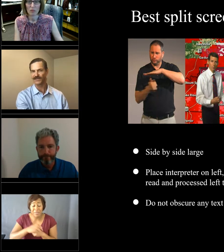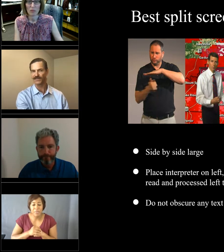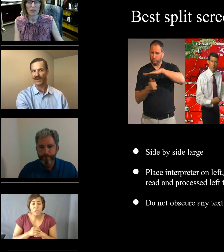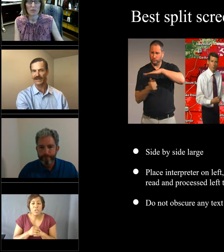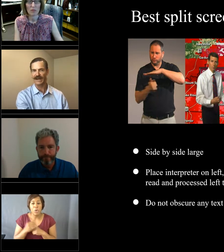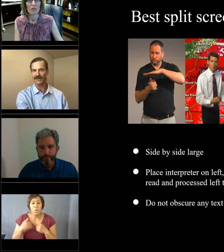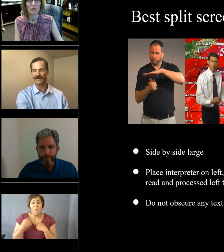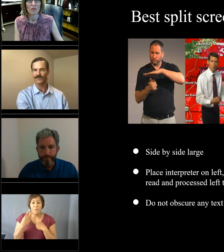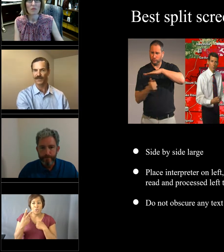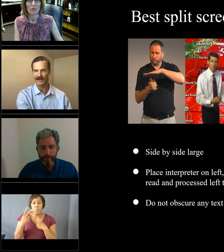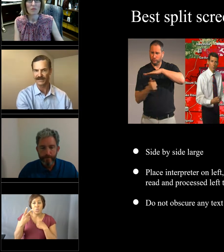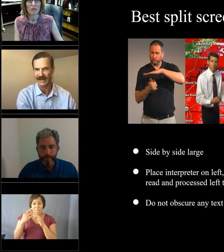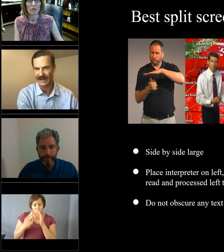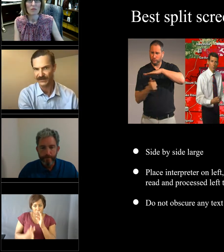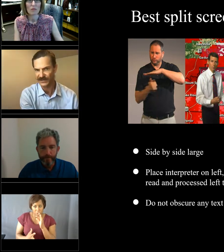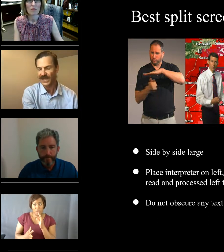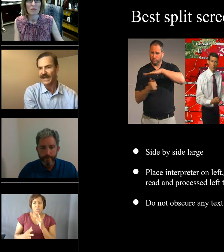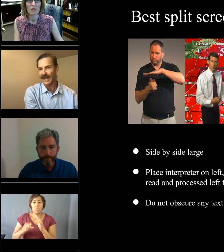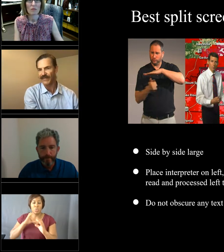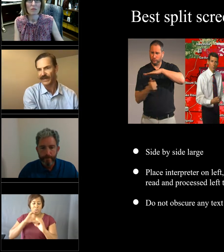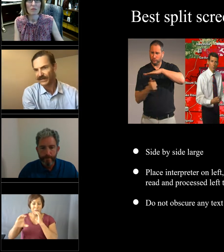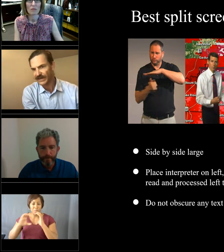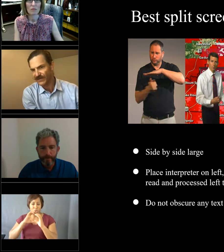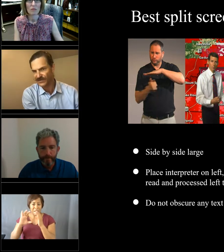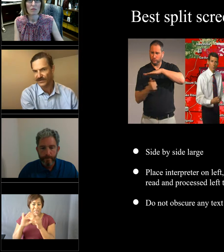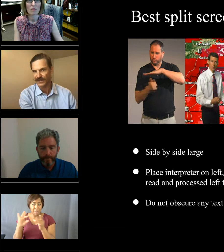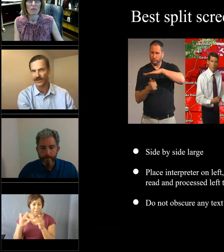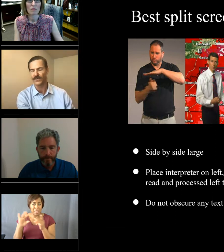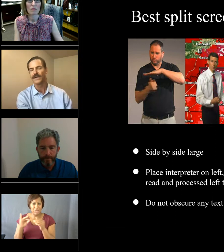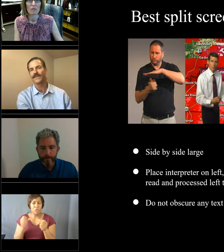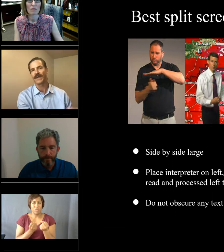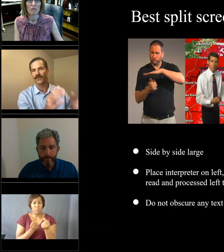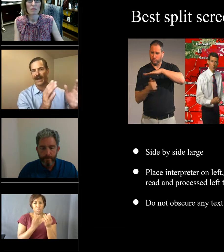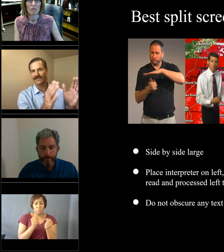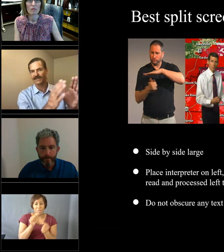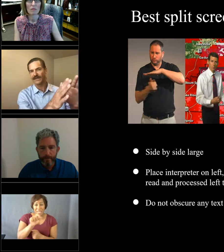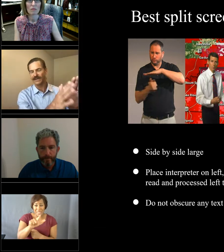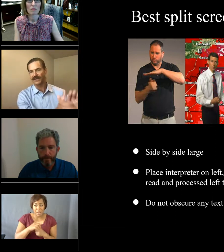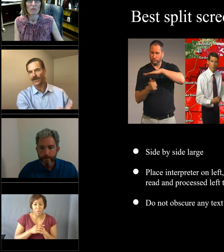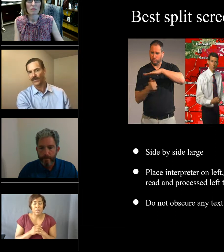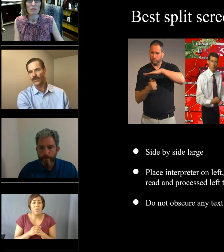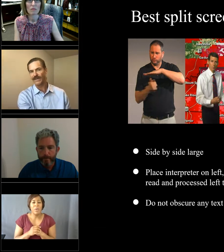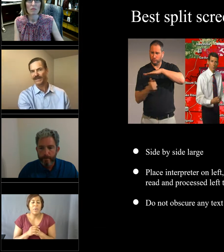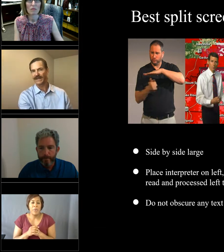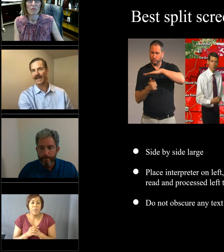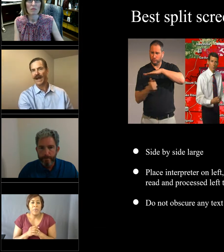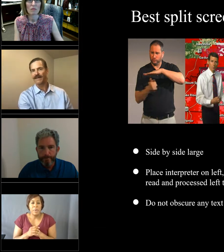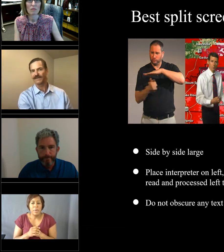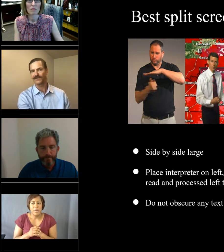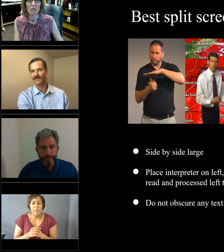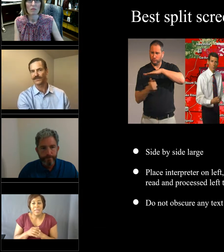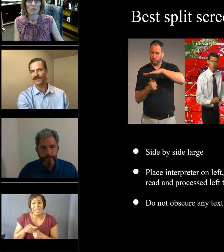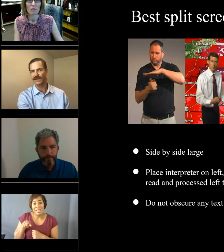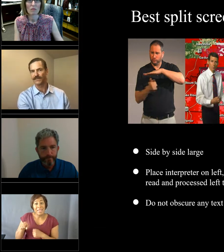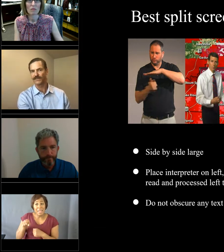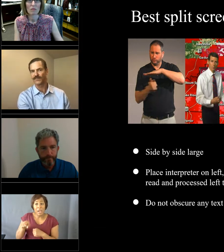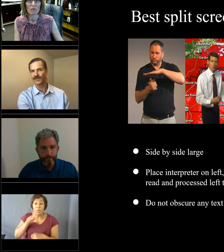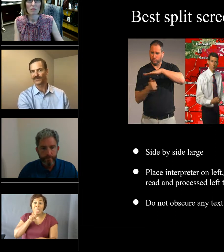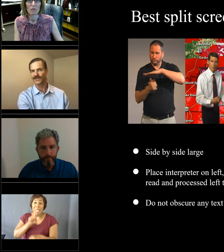the message and break it down into American Sign Language. And then in the studio, they were actually, weaving it live